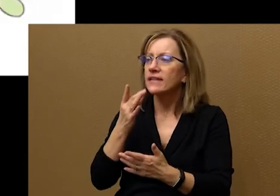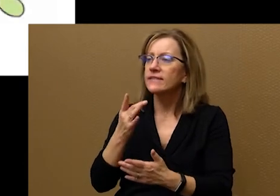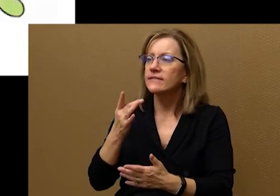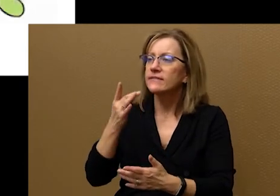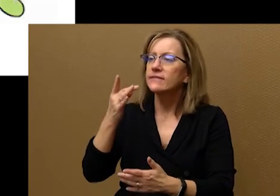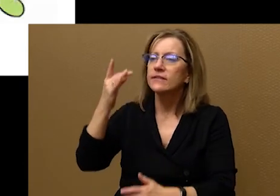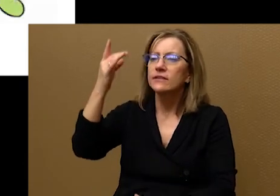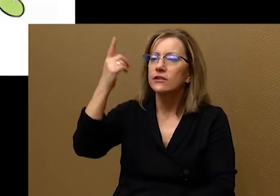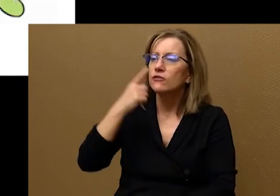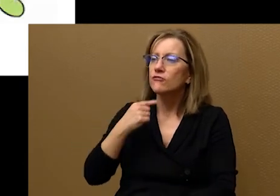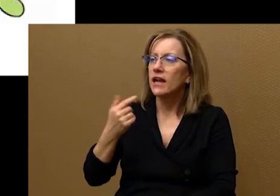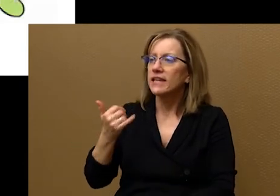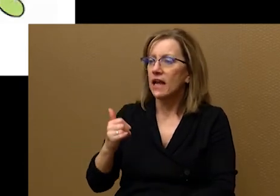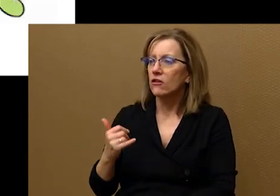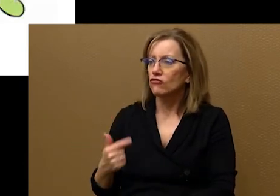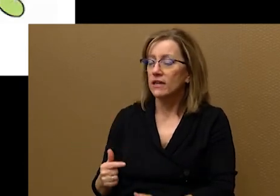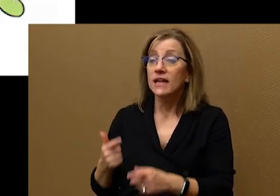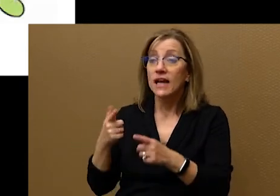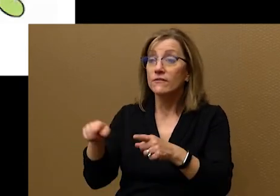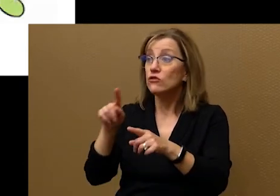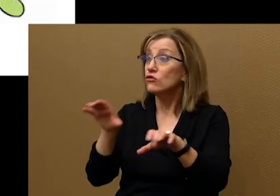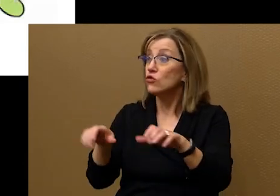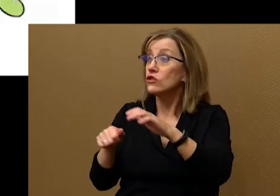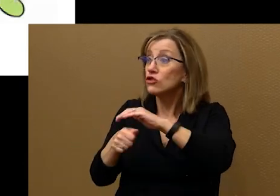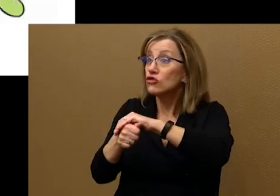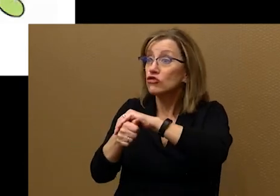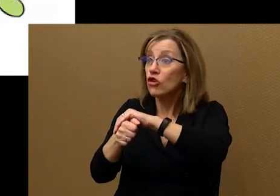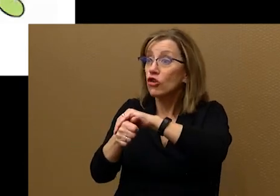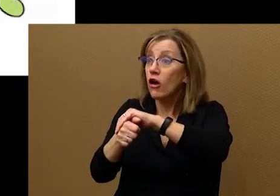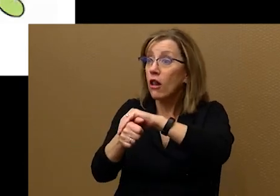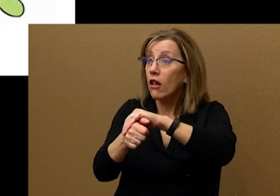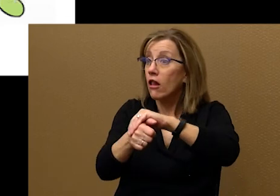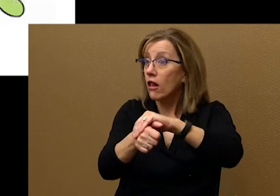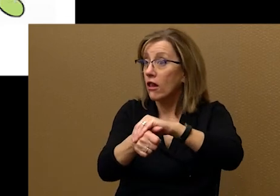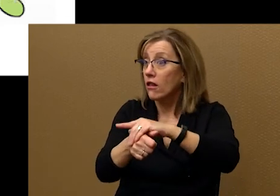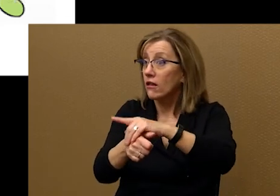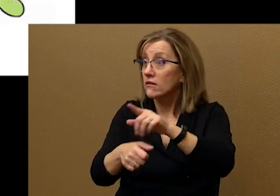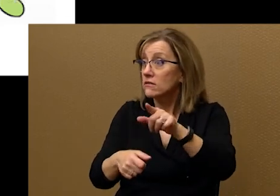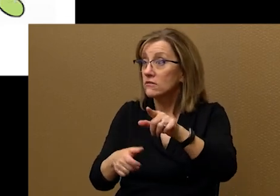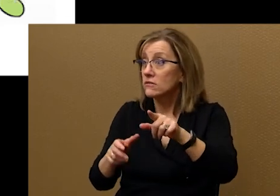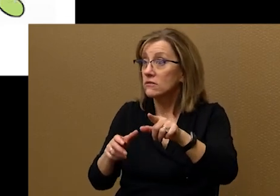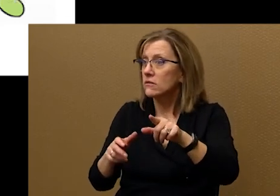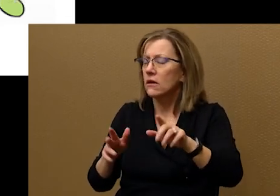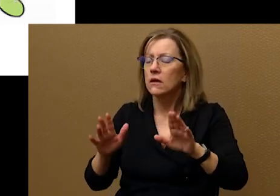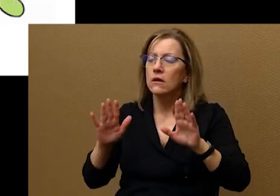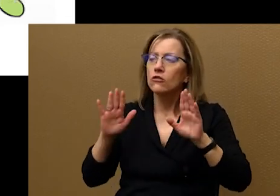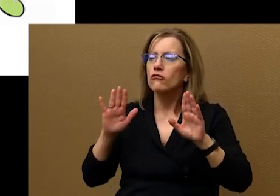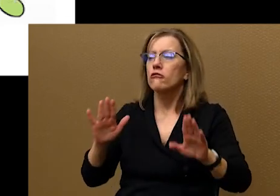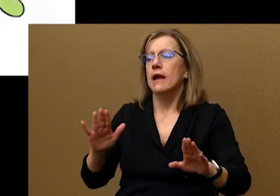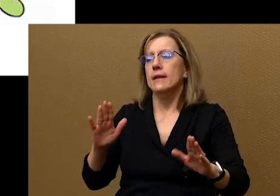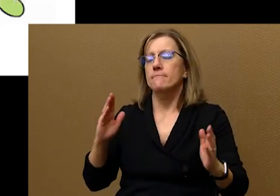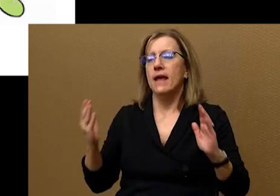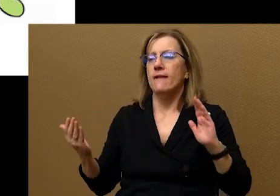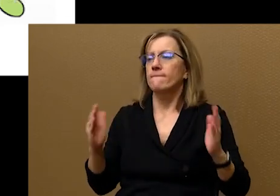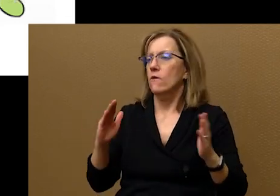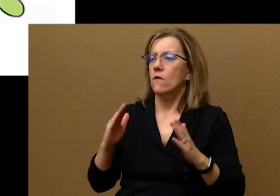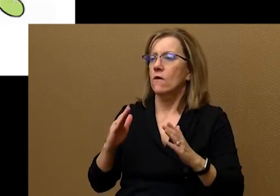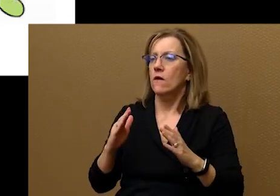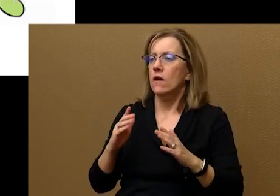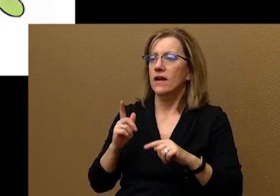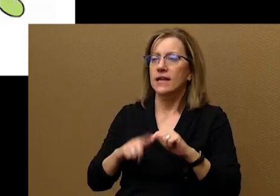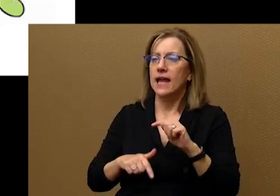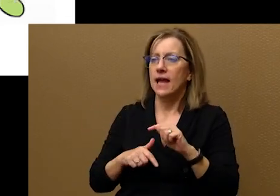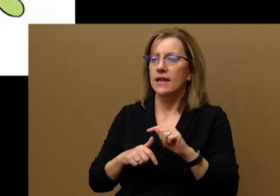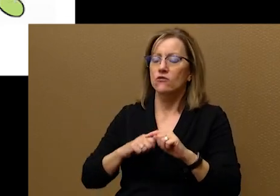do turtle. Anyone ever do turtle? Yeah, that's a big one. It's such a great metaphor, it's hard to resist. And it's